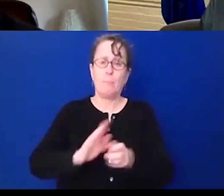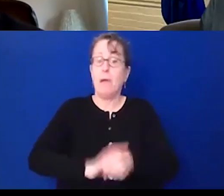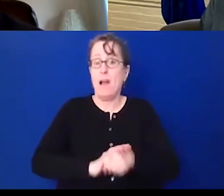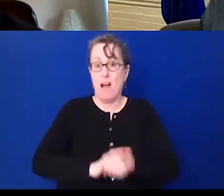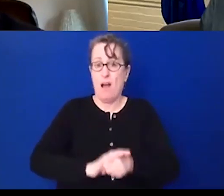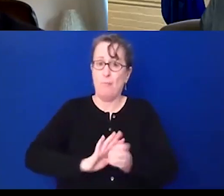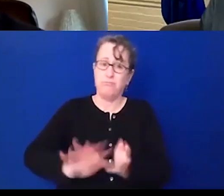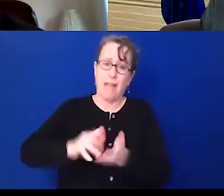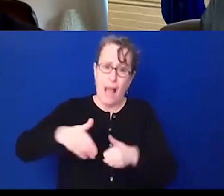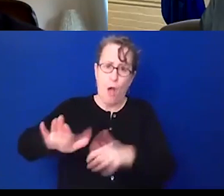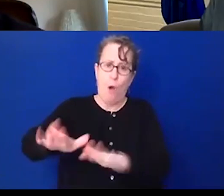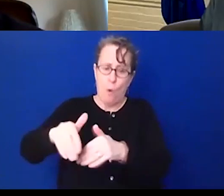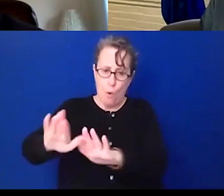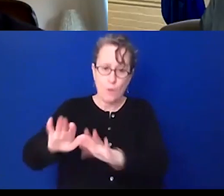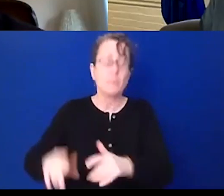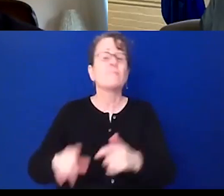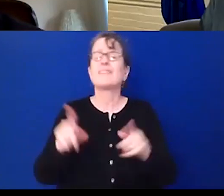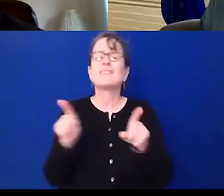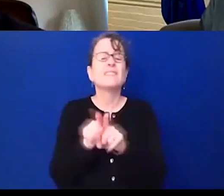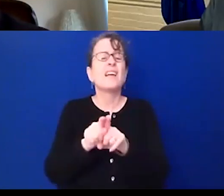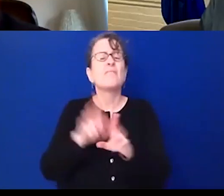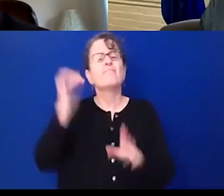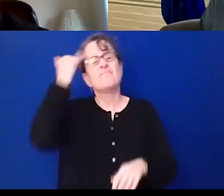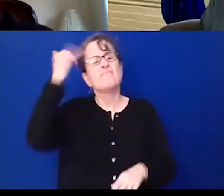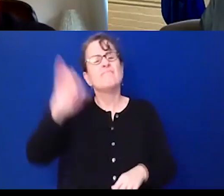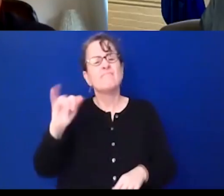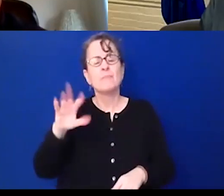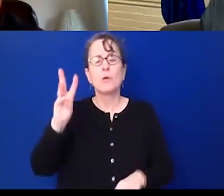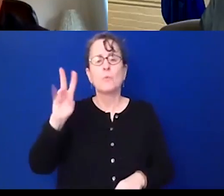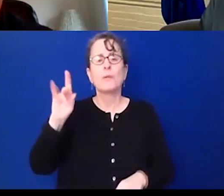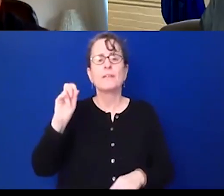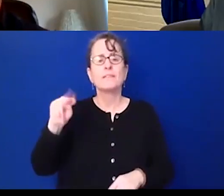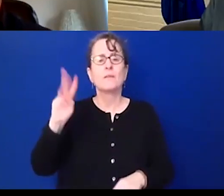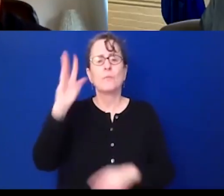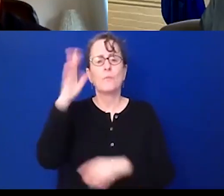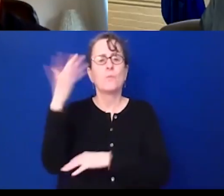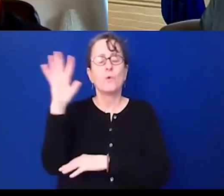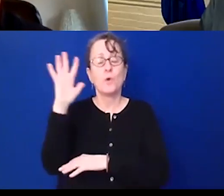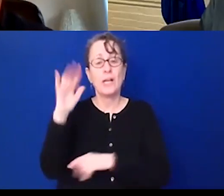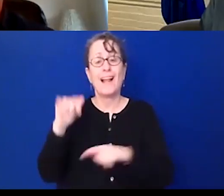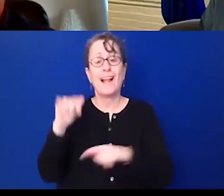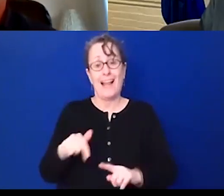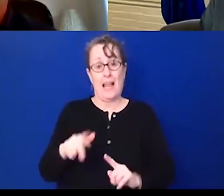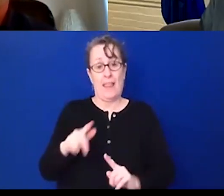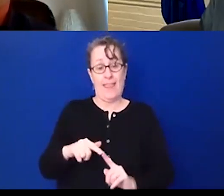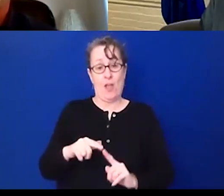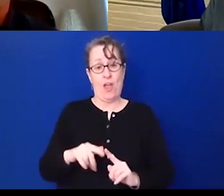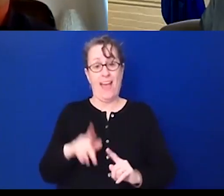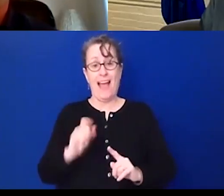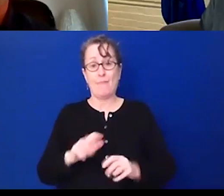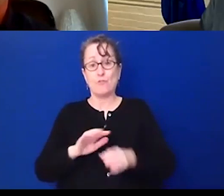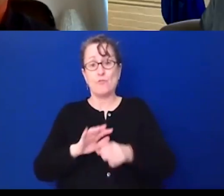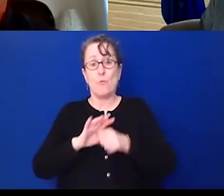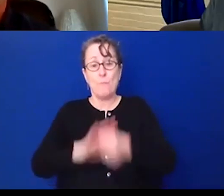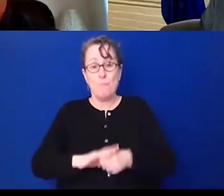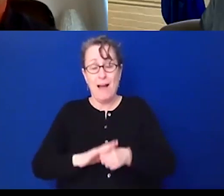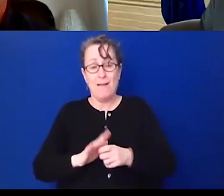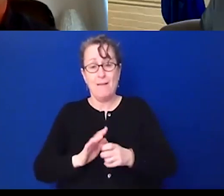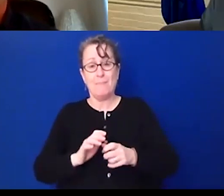the waste back up to the top of the hill. So those are just upgrades, timely upgrades, maintenance